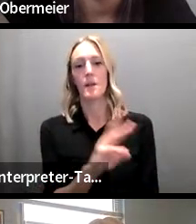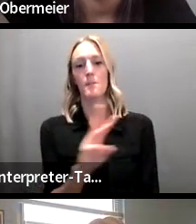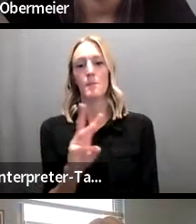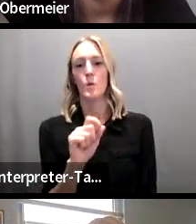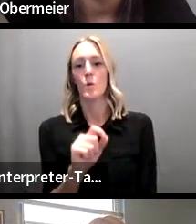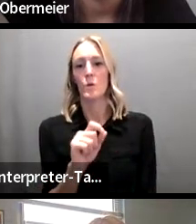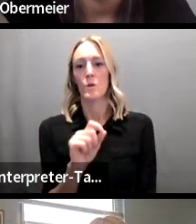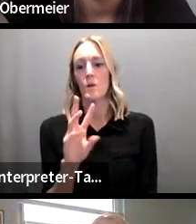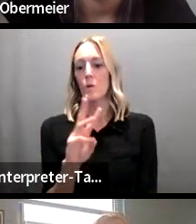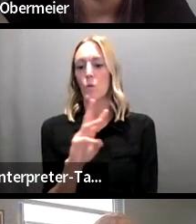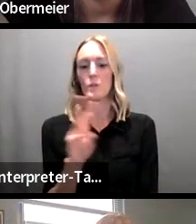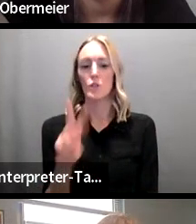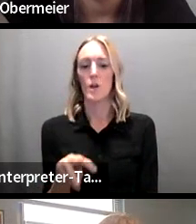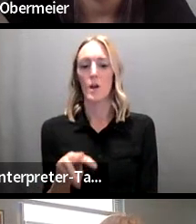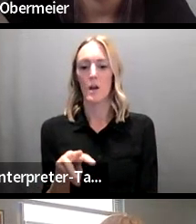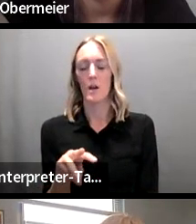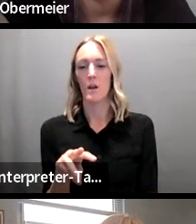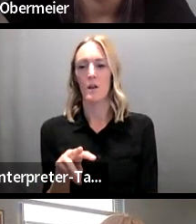www.wichita